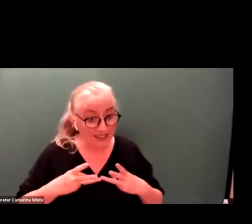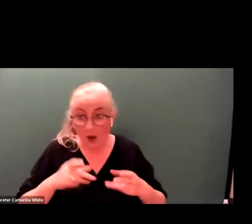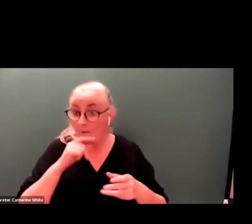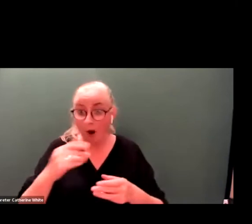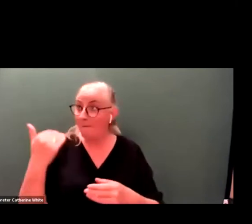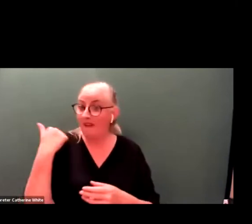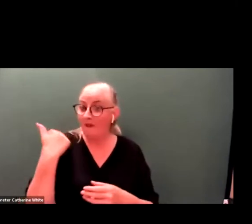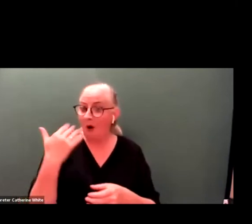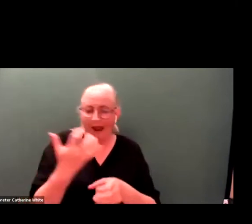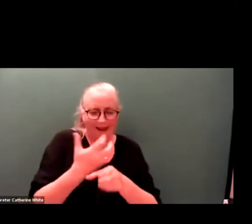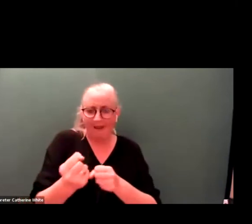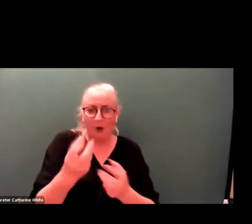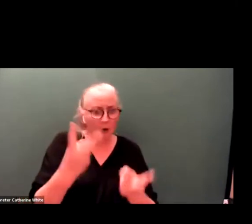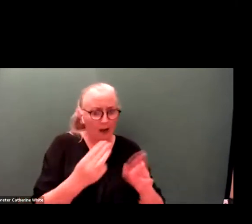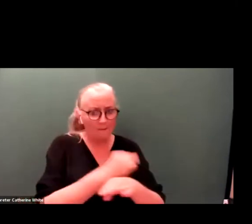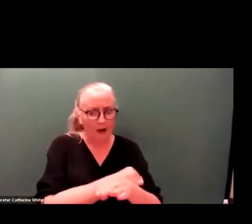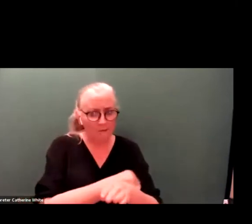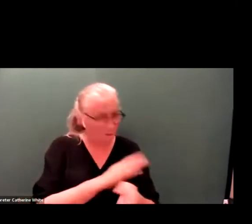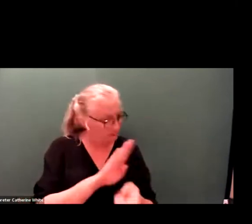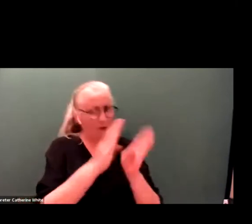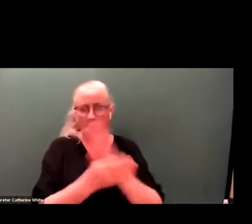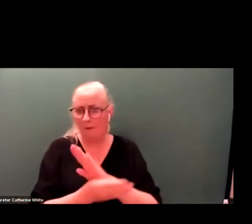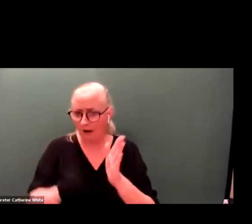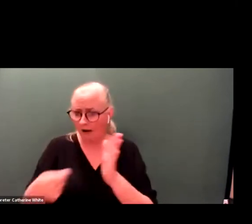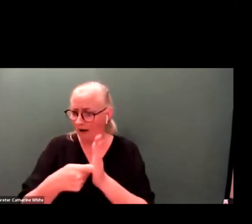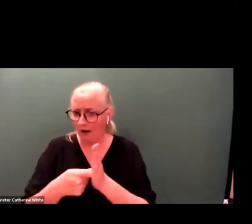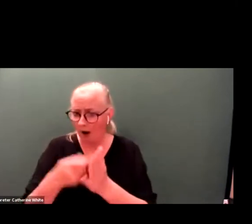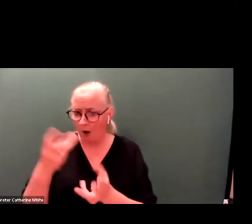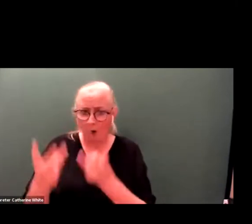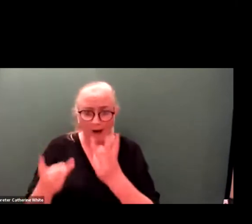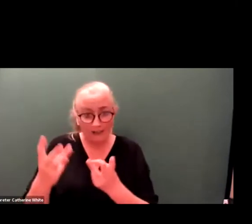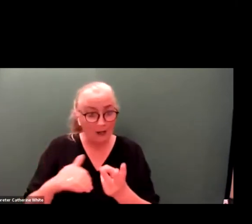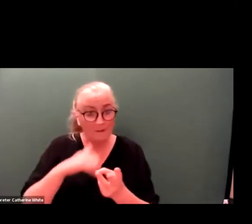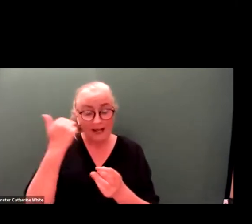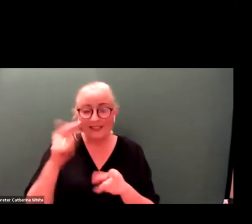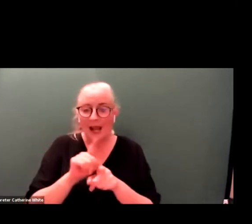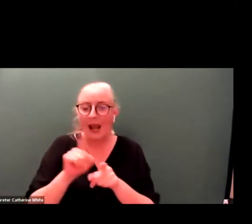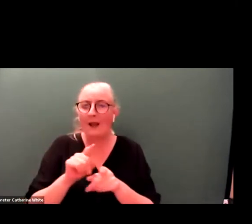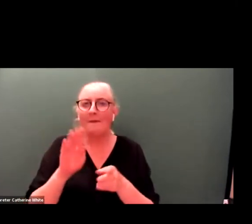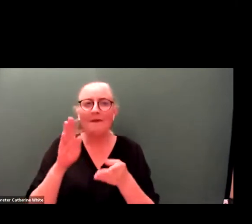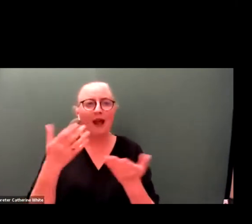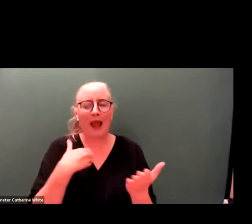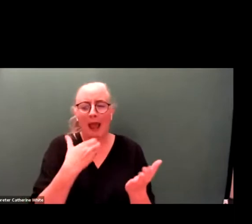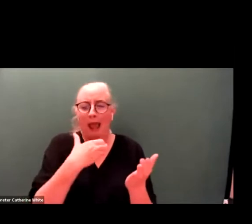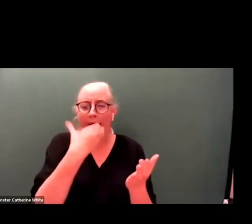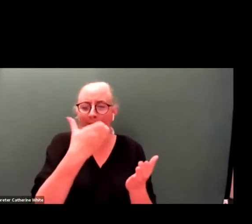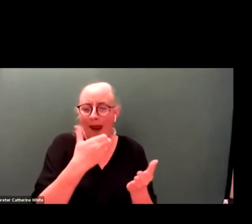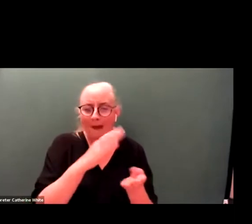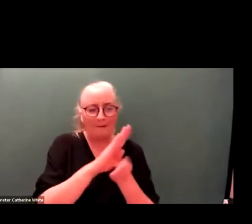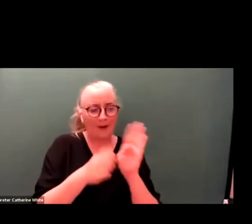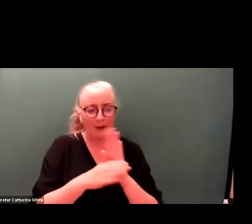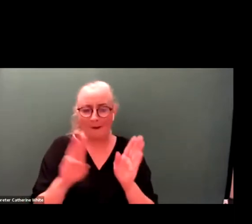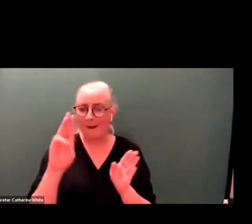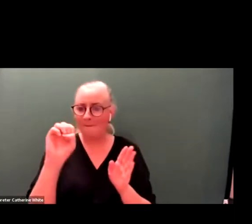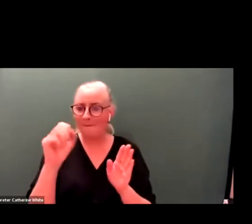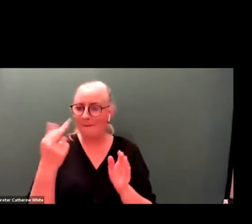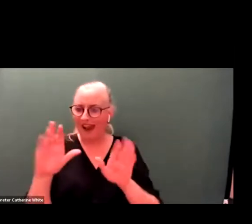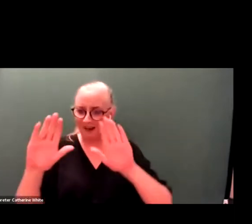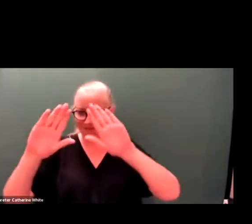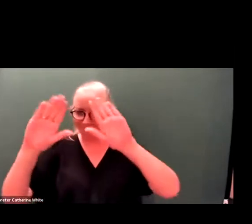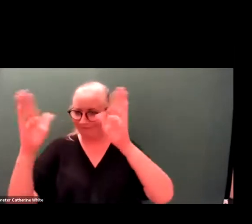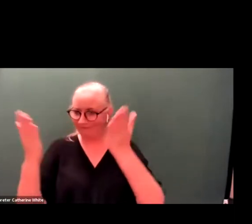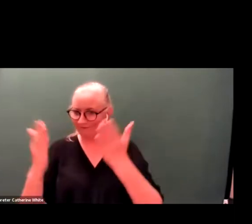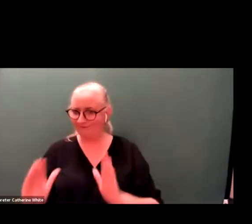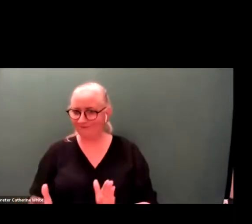been an issue. And as we lose estrogen, we become sort of more apple than pear shaped. So we tend to become more of a shape that we would